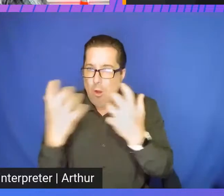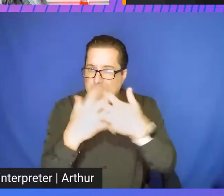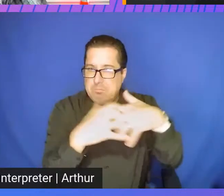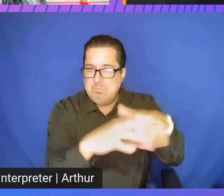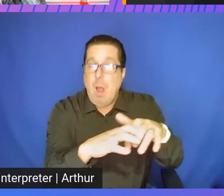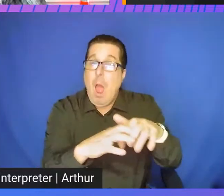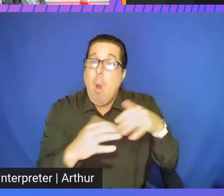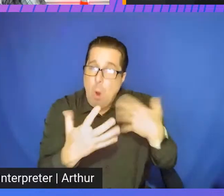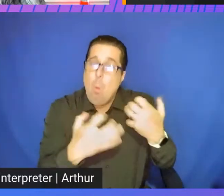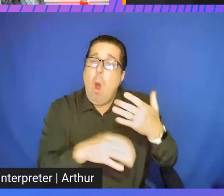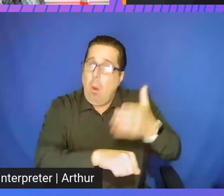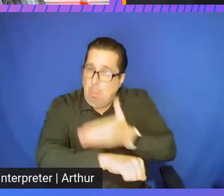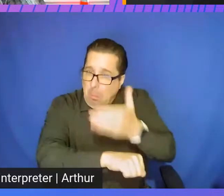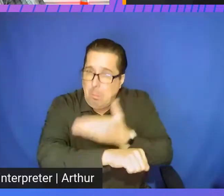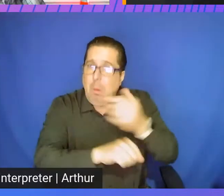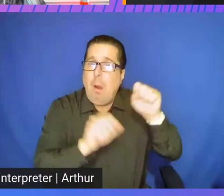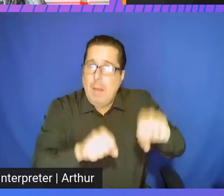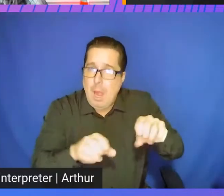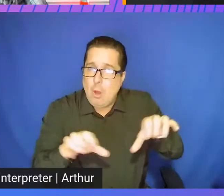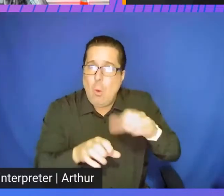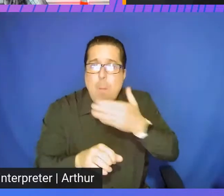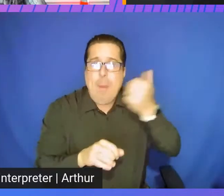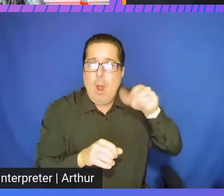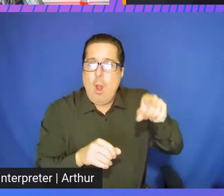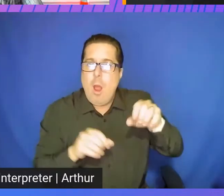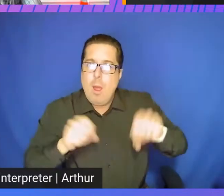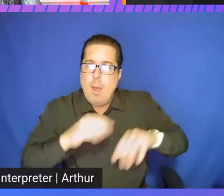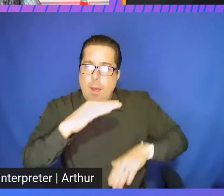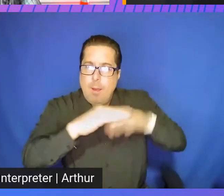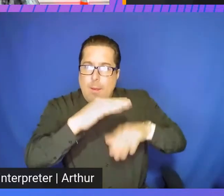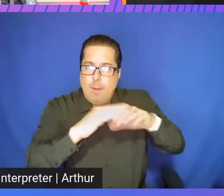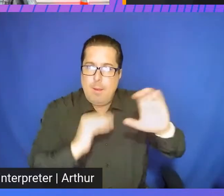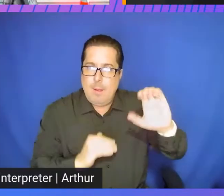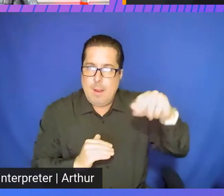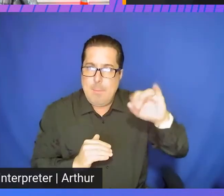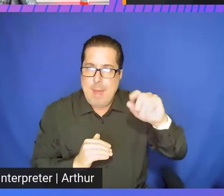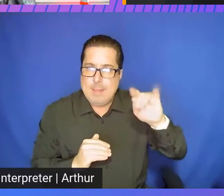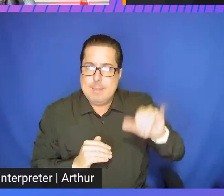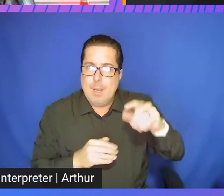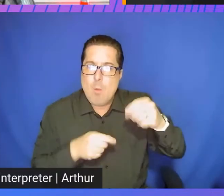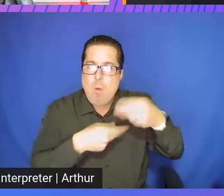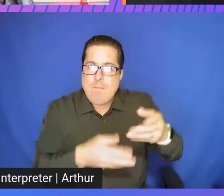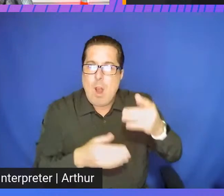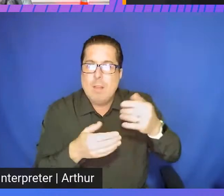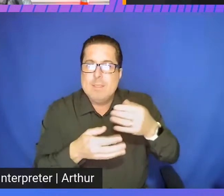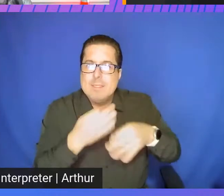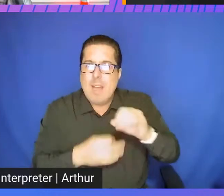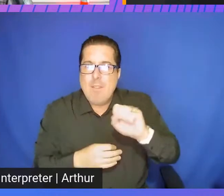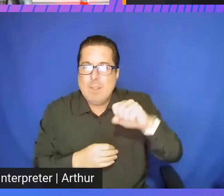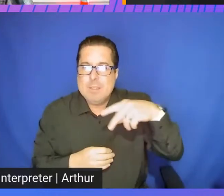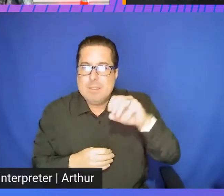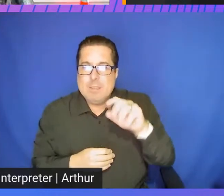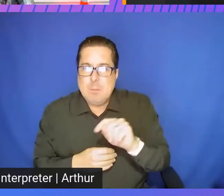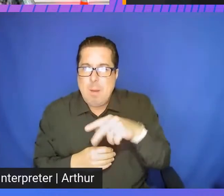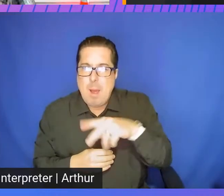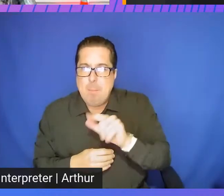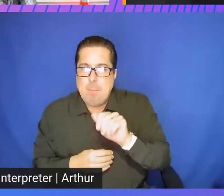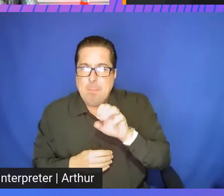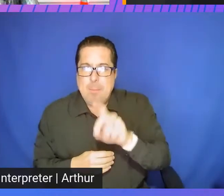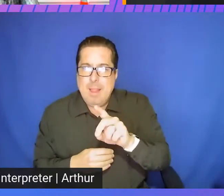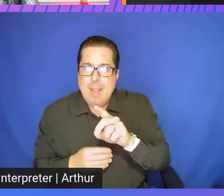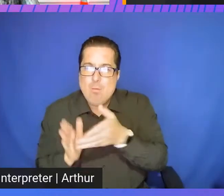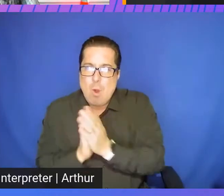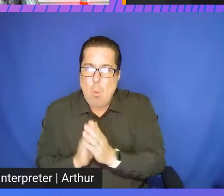at. For example, capacity providers instead of spot fleet requests. That was a relatively recent